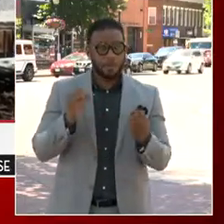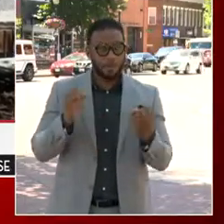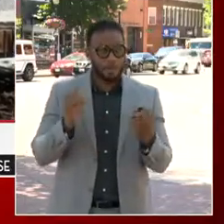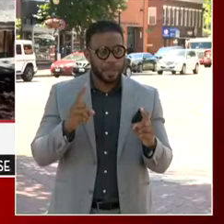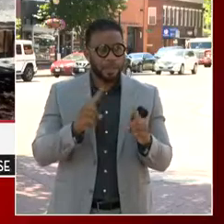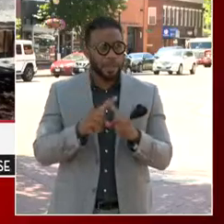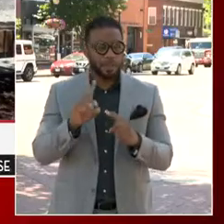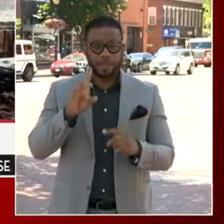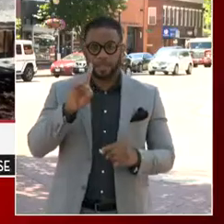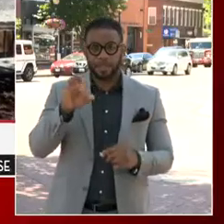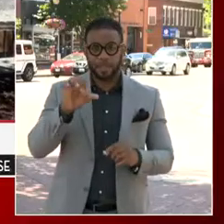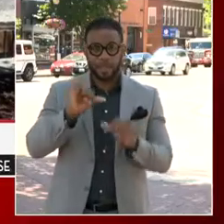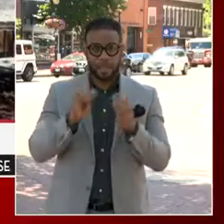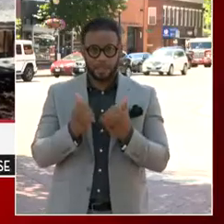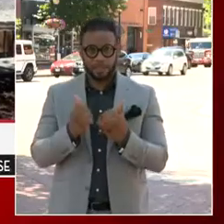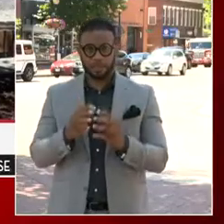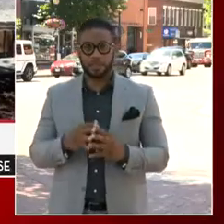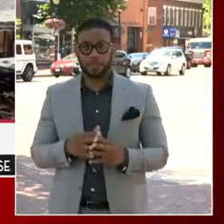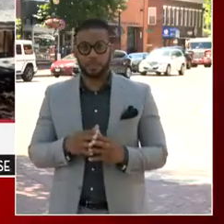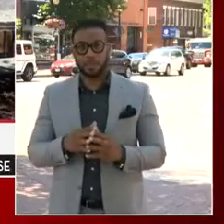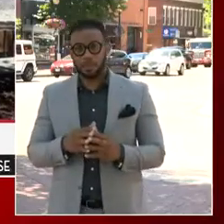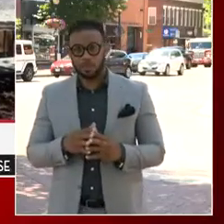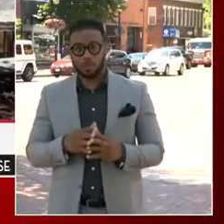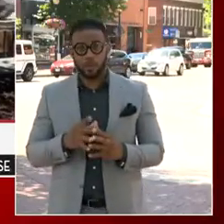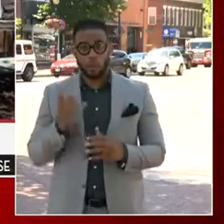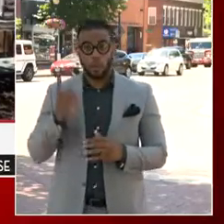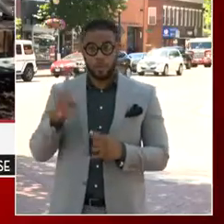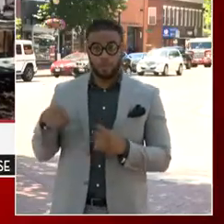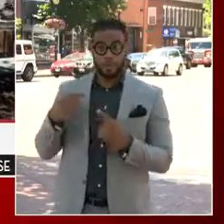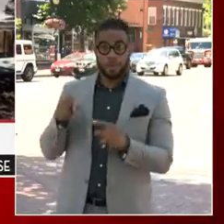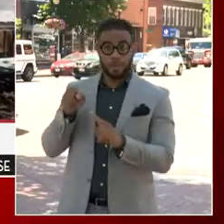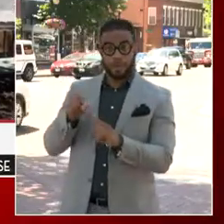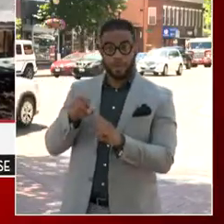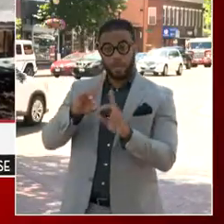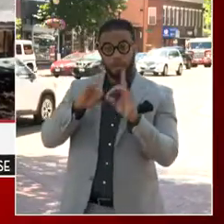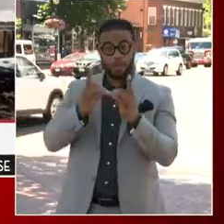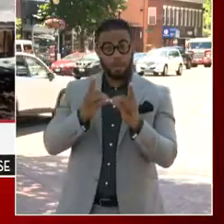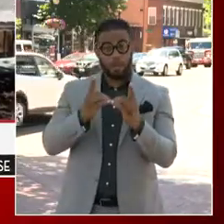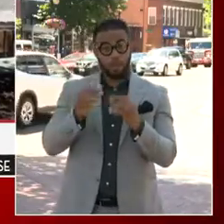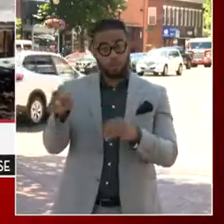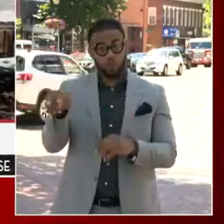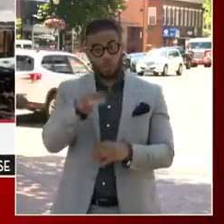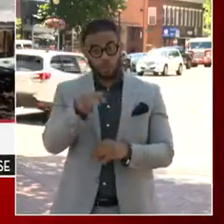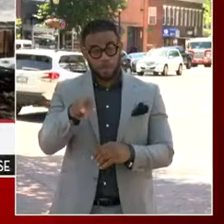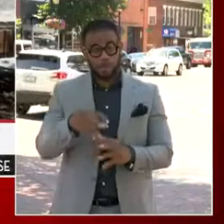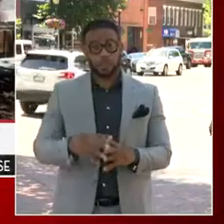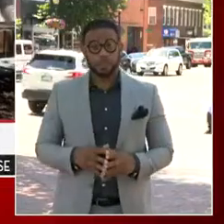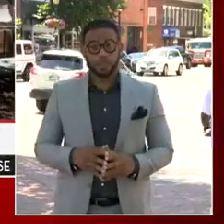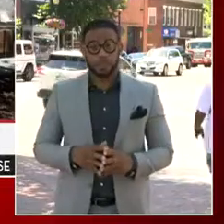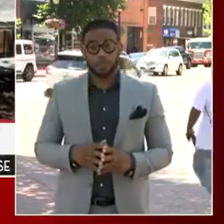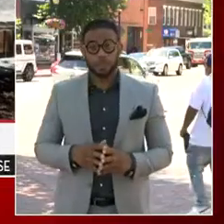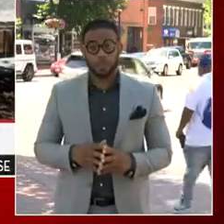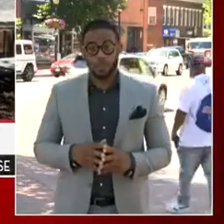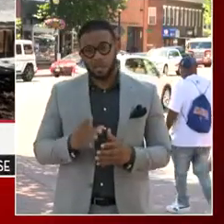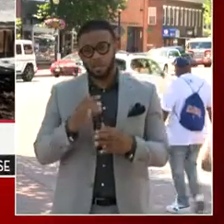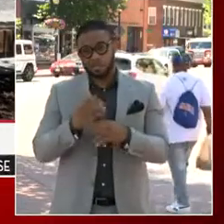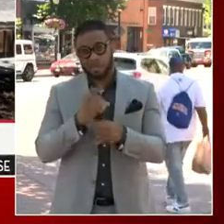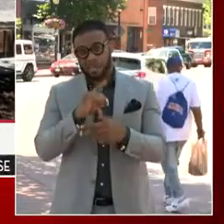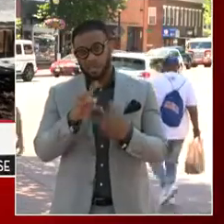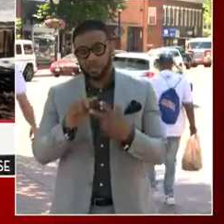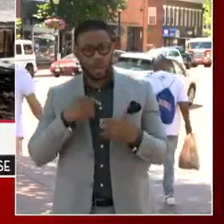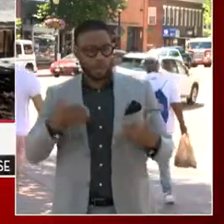of DC agencies, one of which has been the Department of Transportation, and I'll